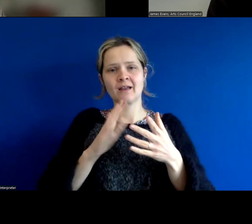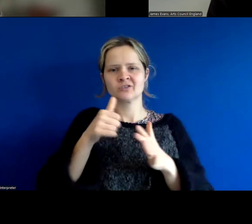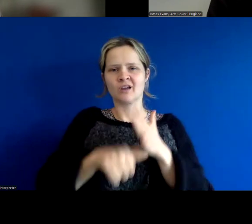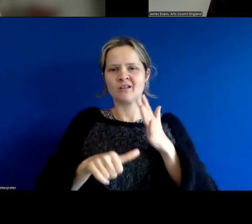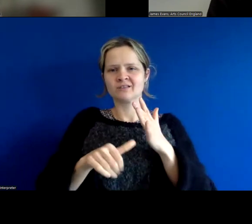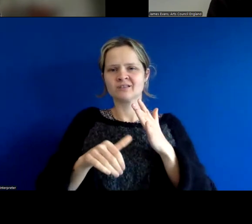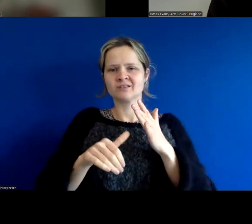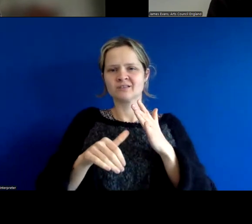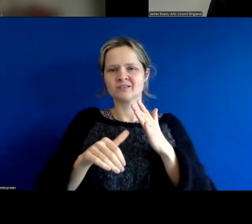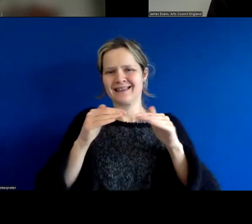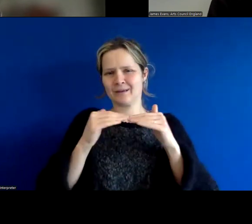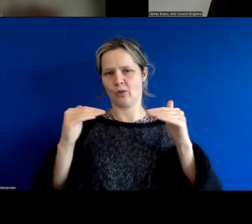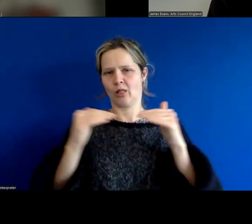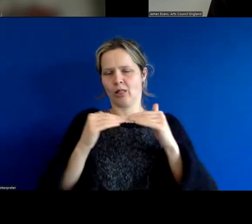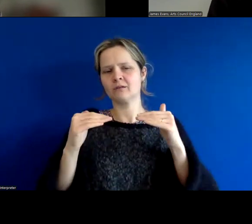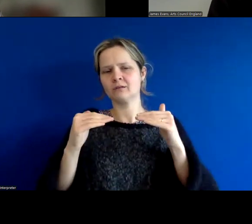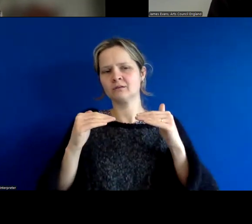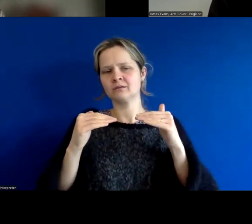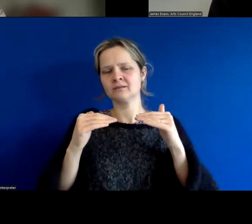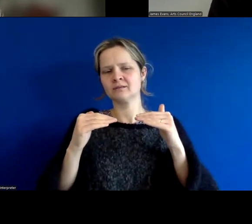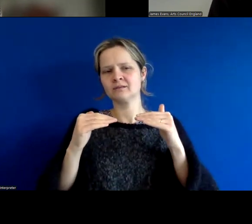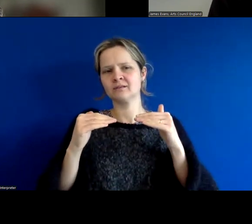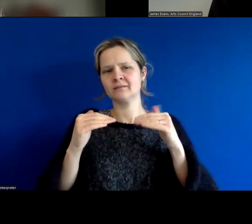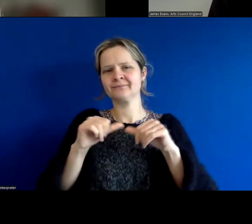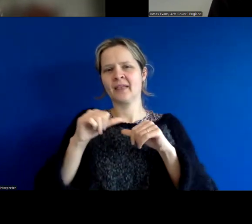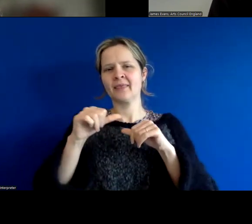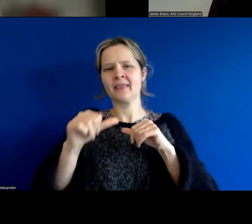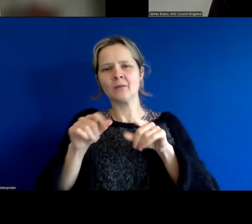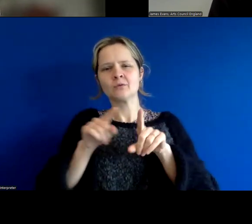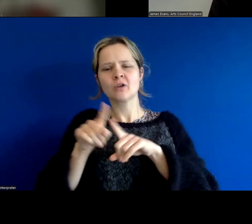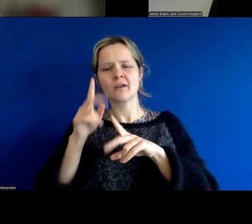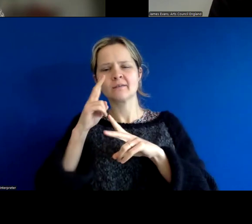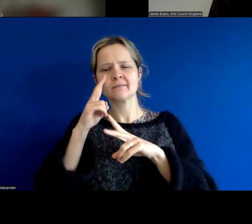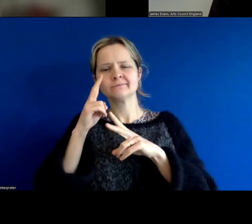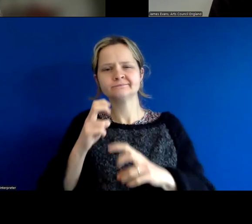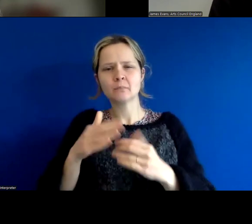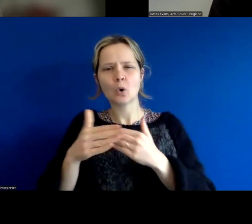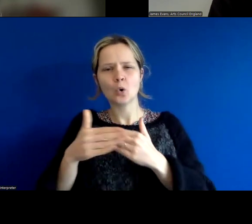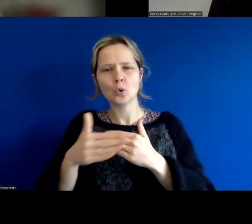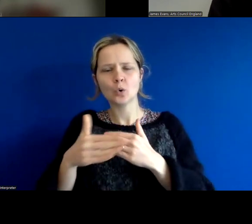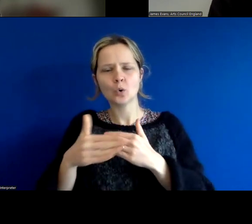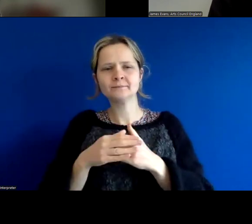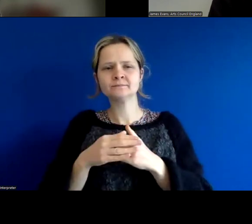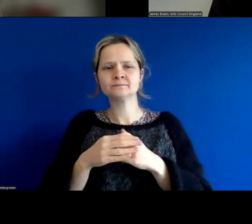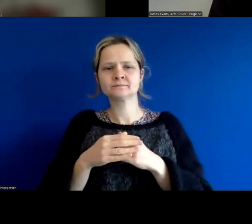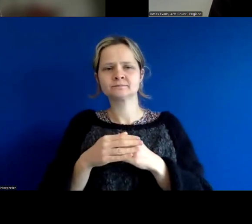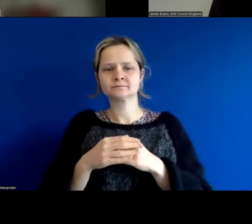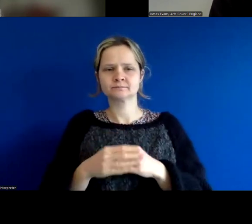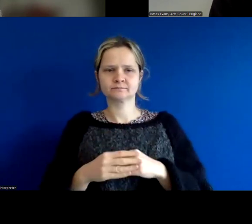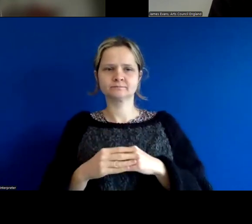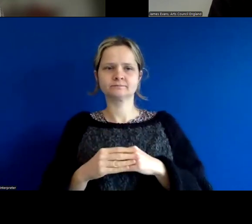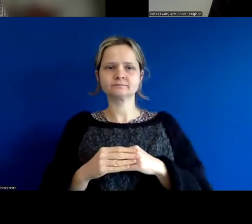footing, and then we hope to, look at those future developments and what we might want to look at in the